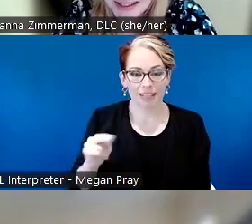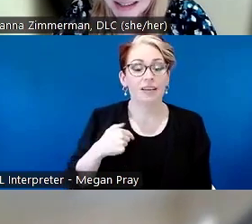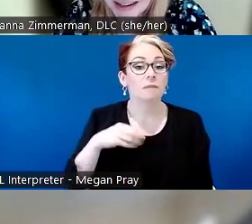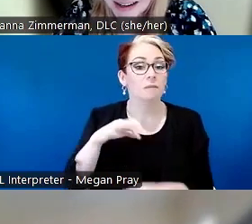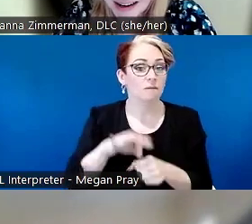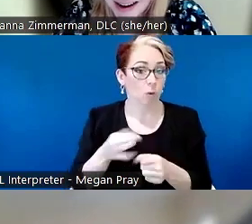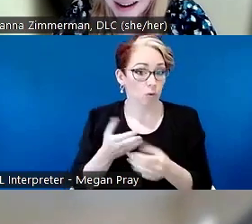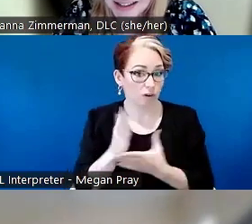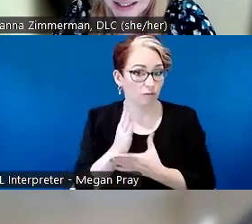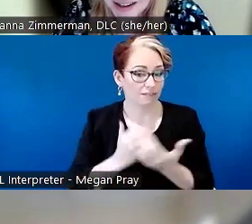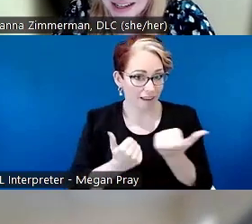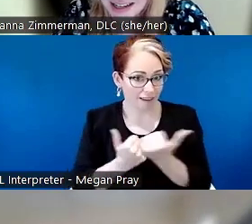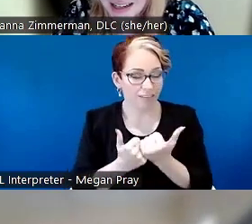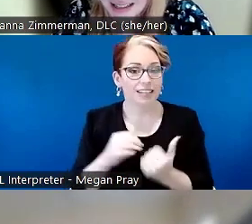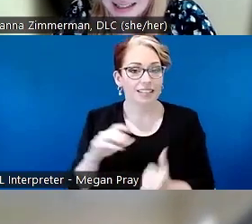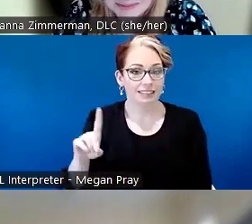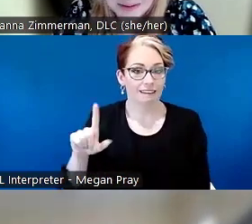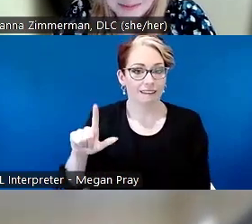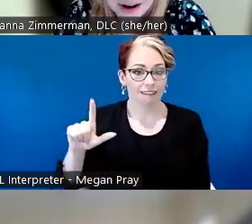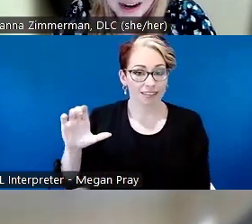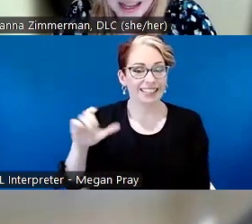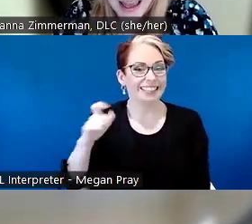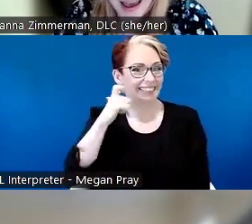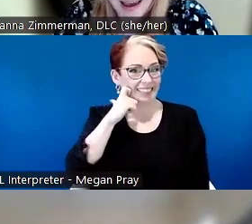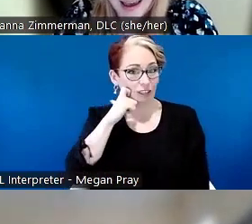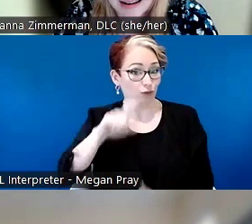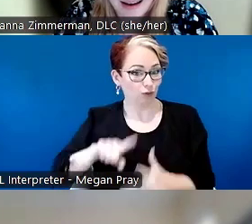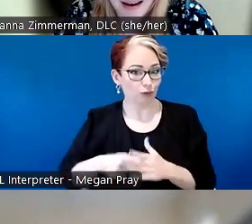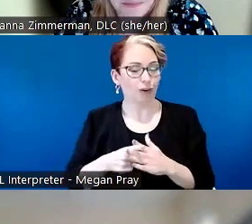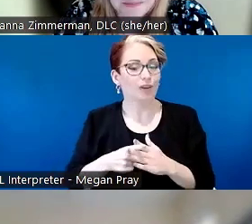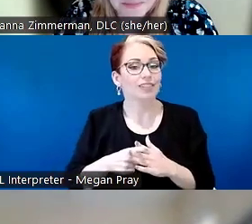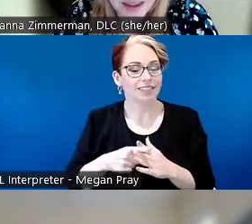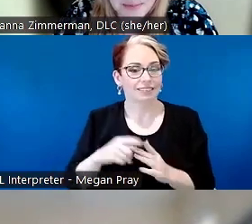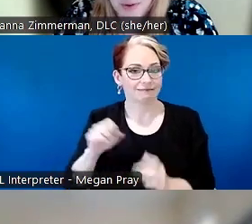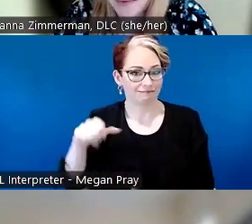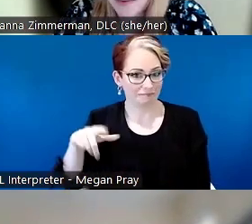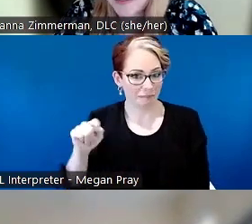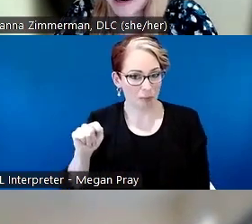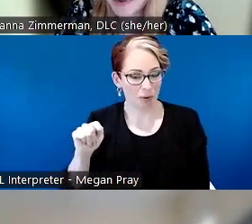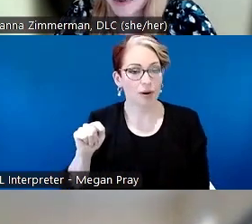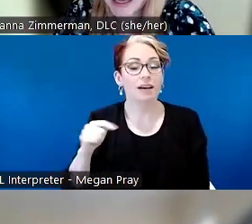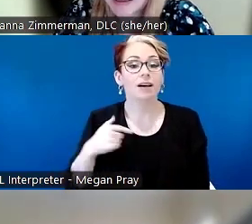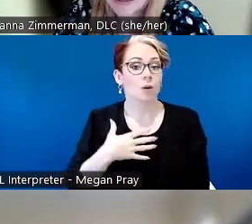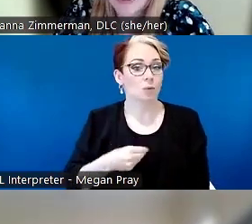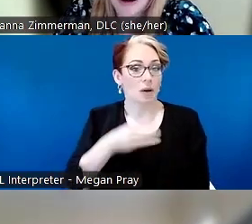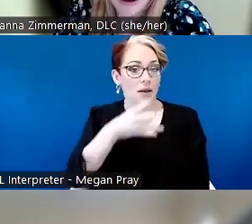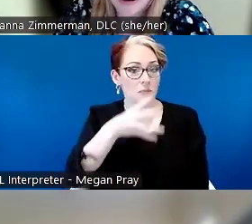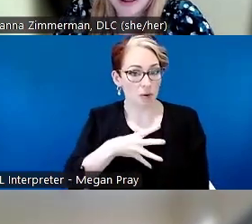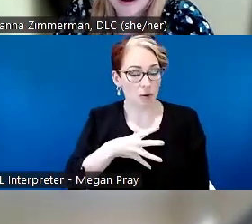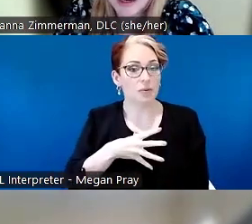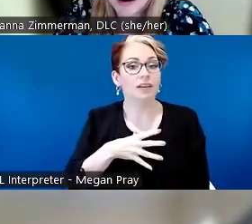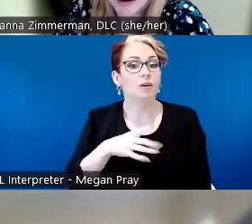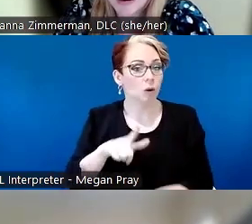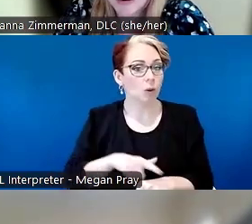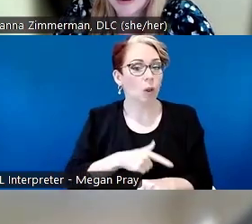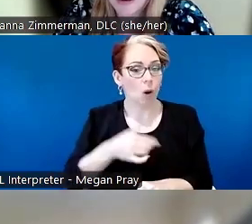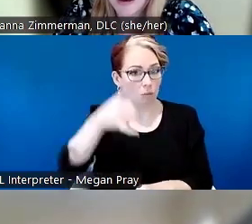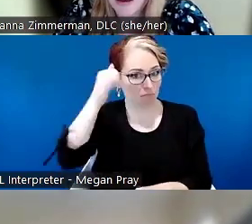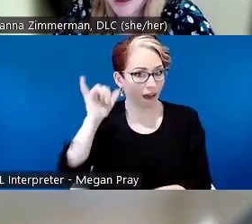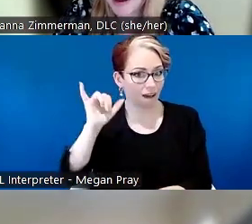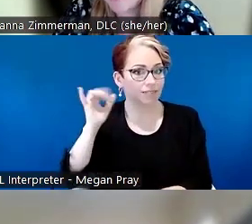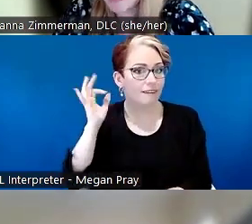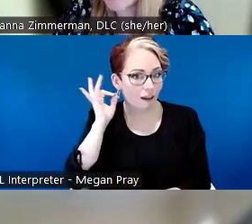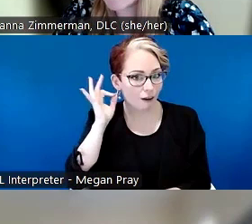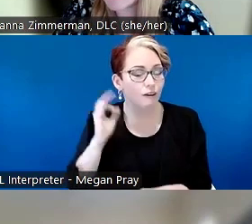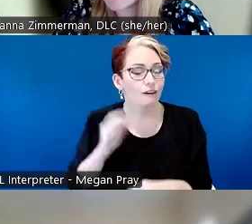Law Center. I just started in September, and I'm a white woman with long blonde hair.